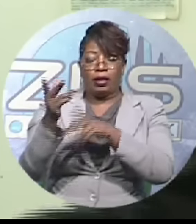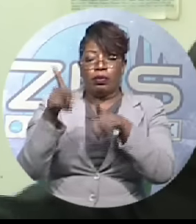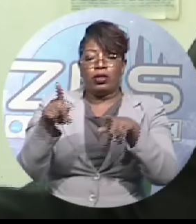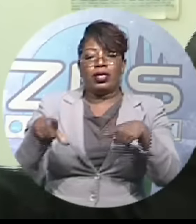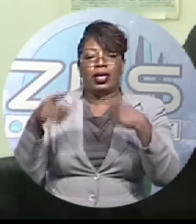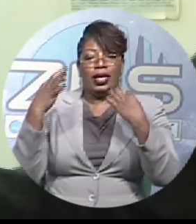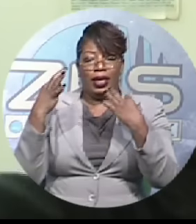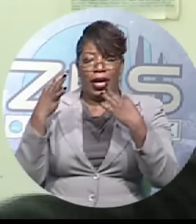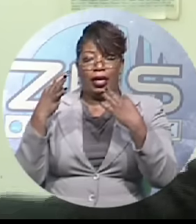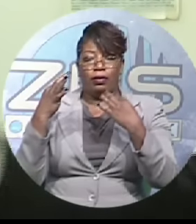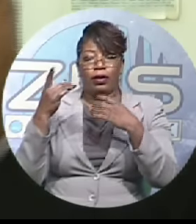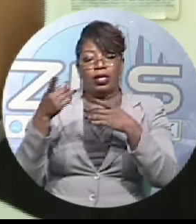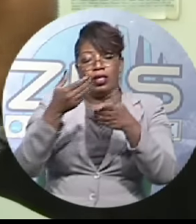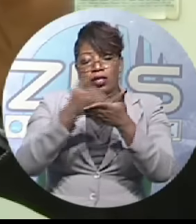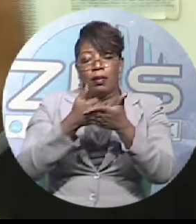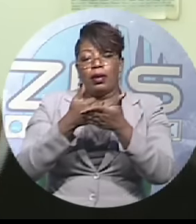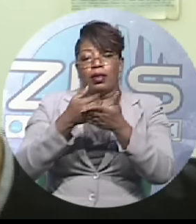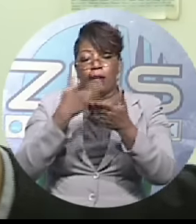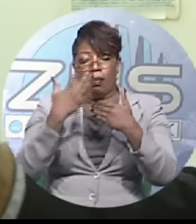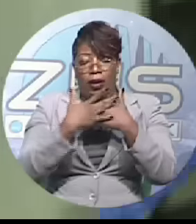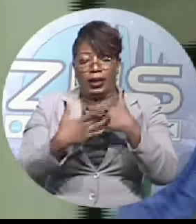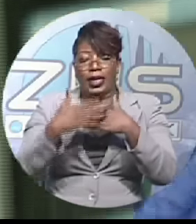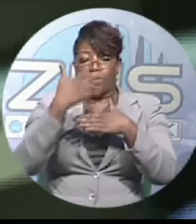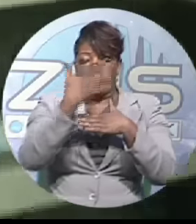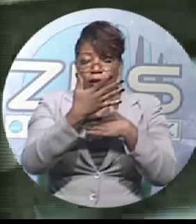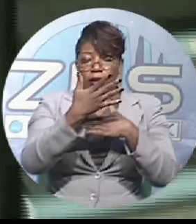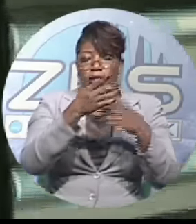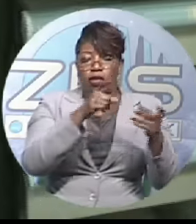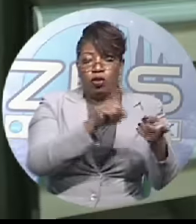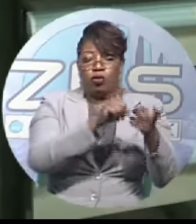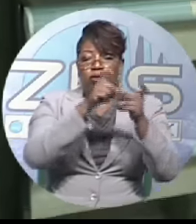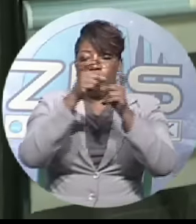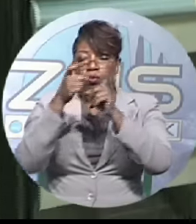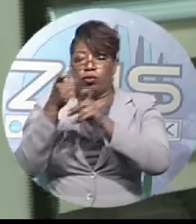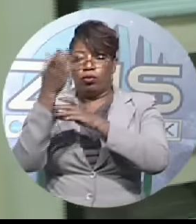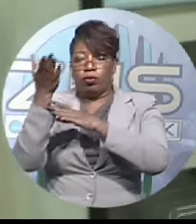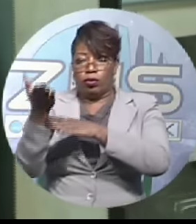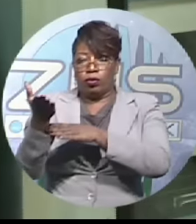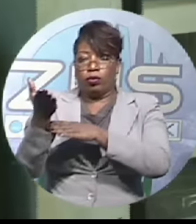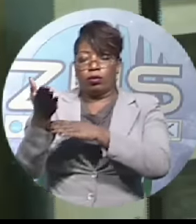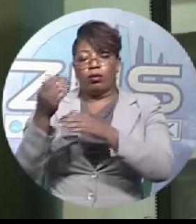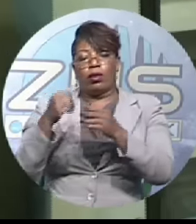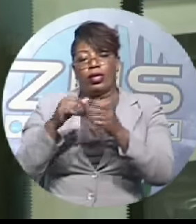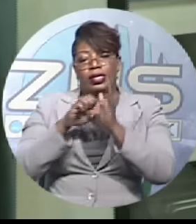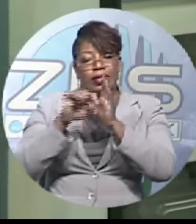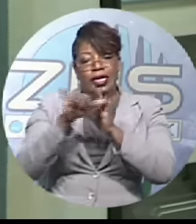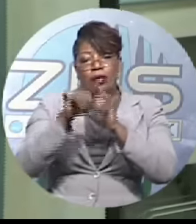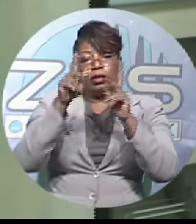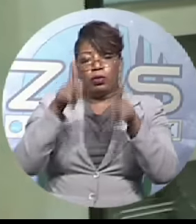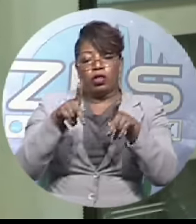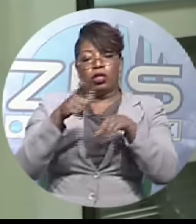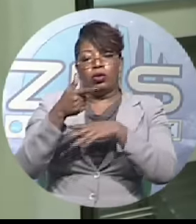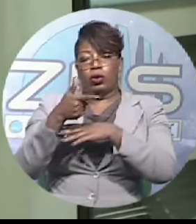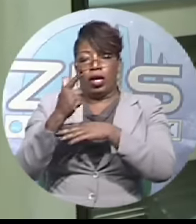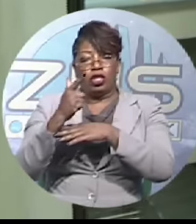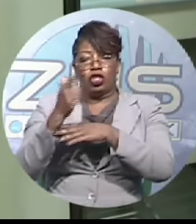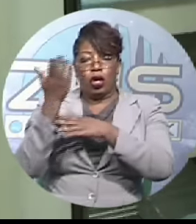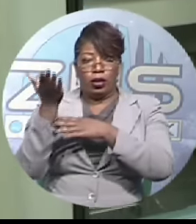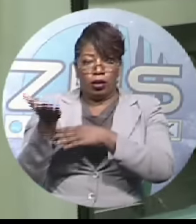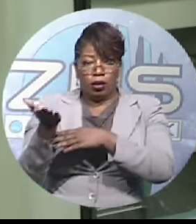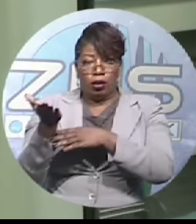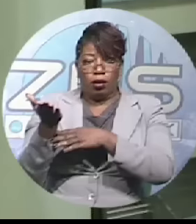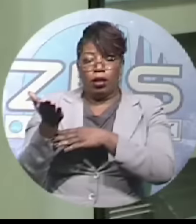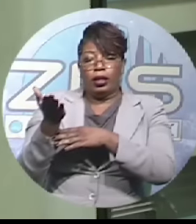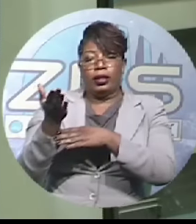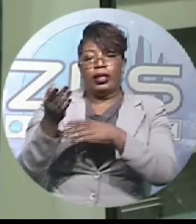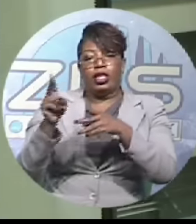can get diverted to that person one. And obviously, if you come in with a gunshot wound, you can have these patients using 10, 15